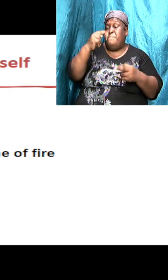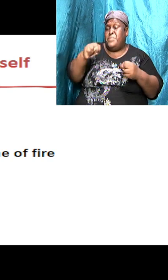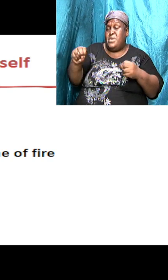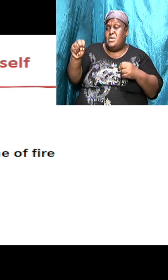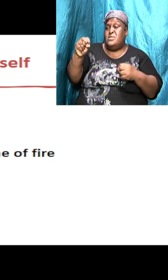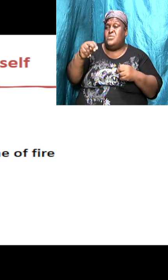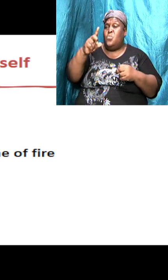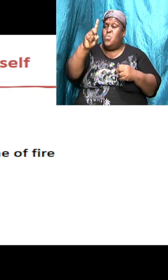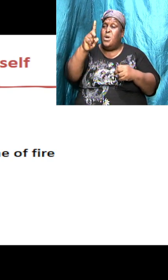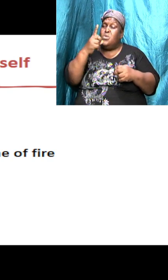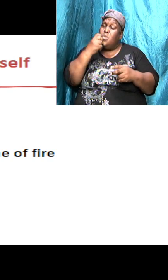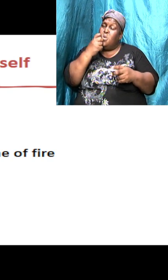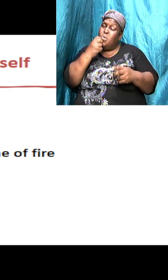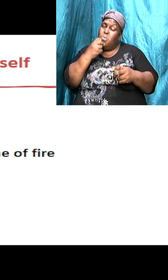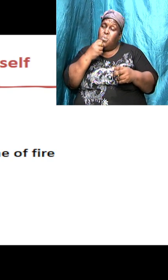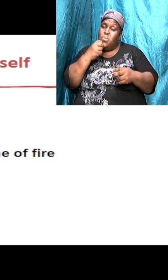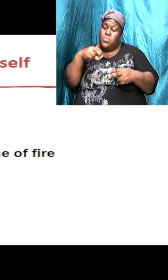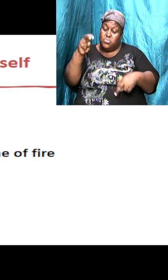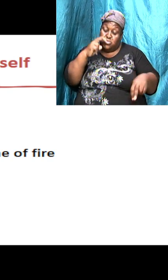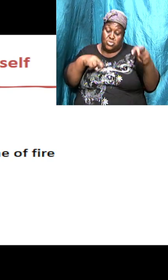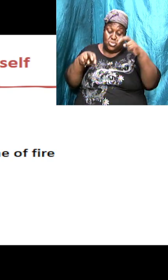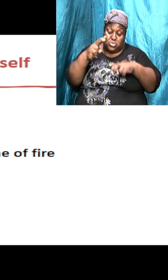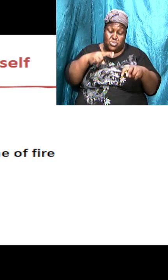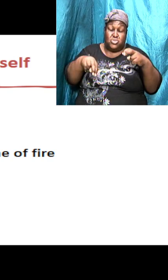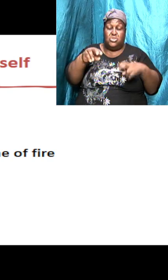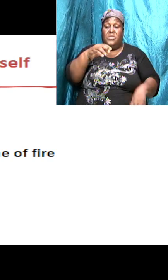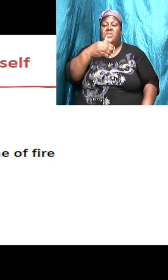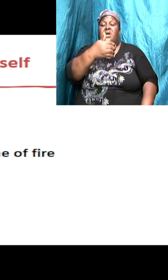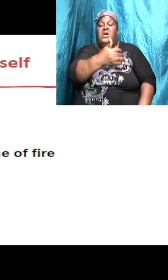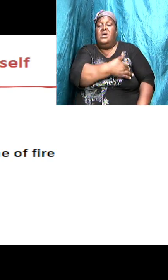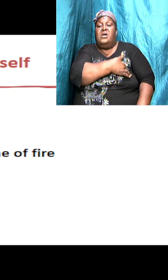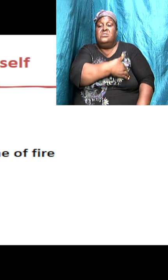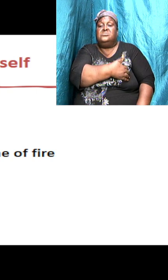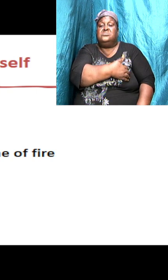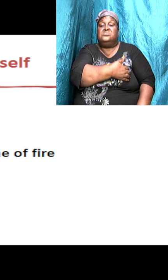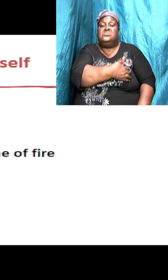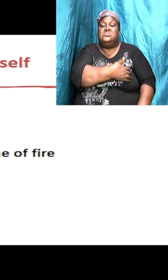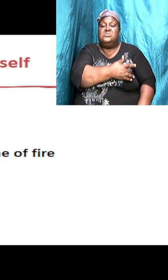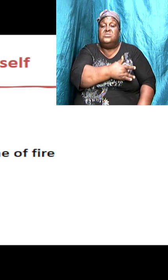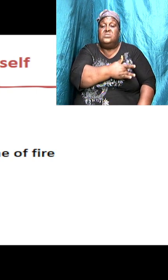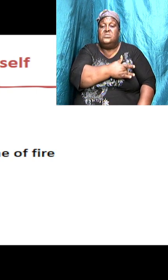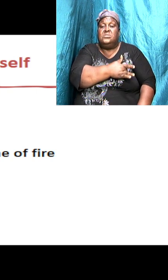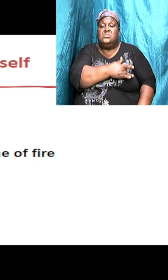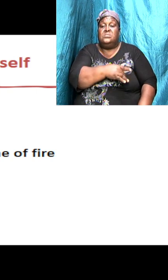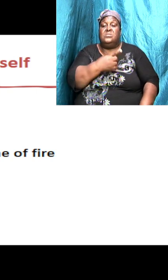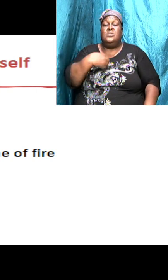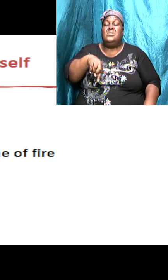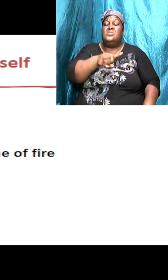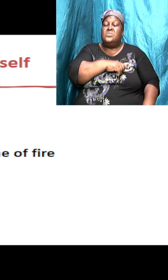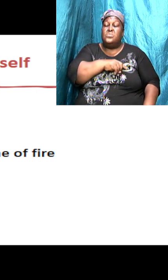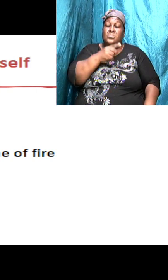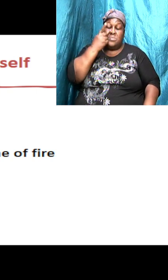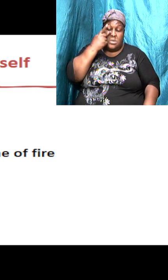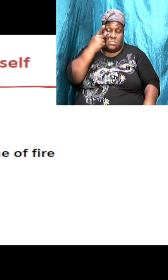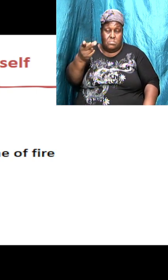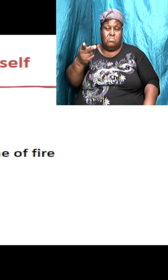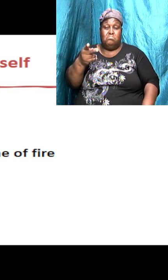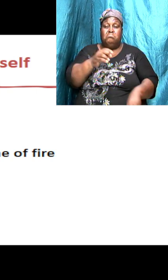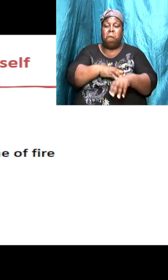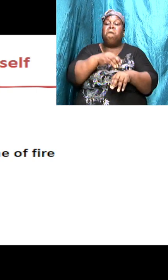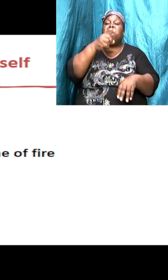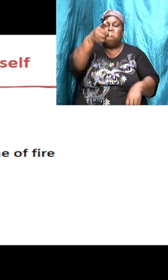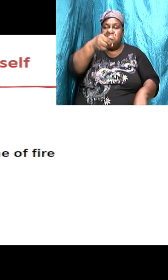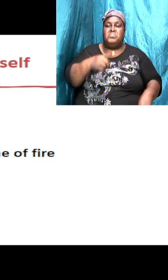the heart and the reins. Brothers and sisters, we look at you. We look